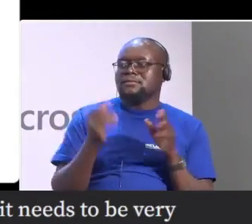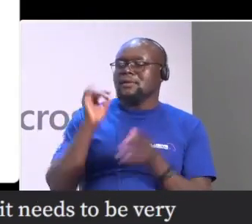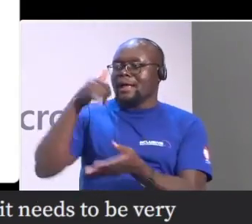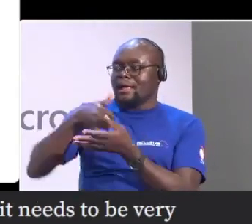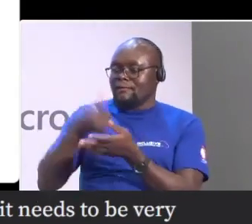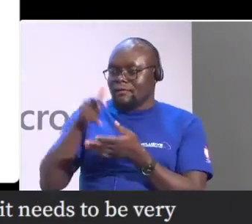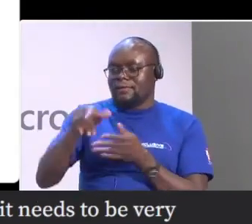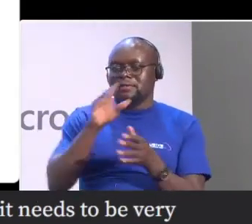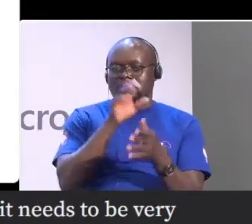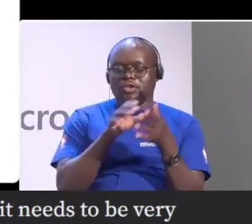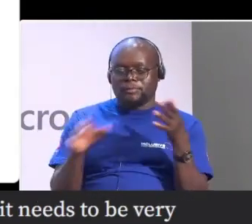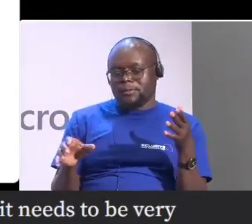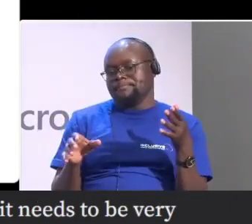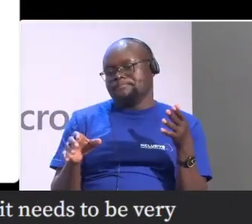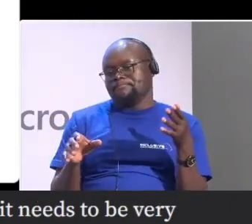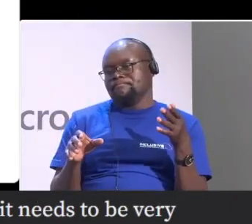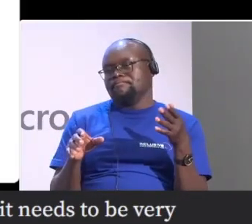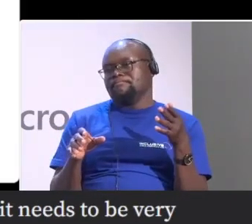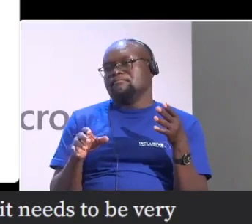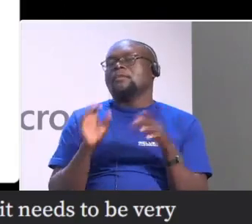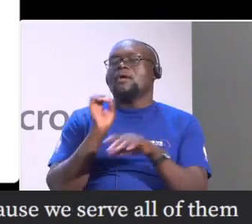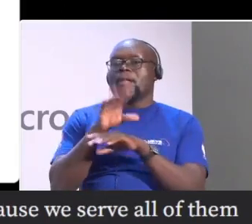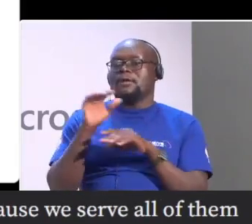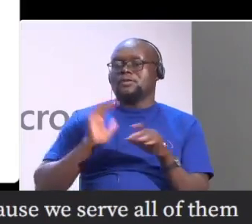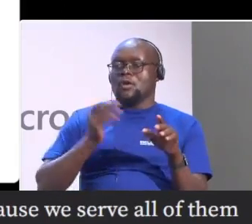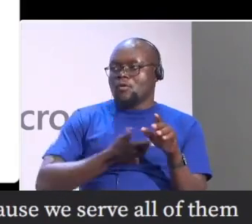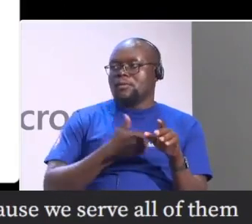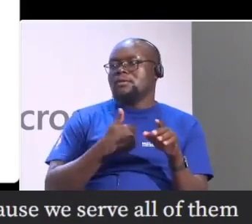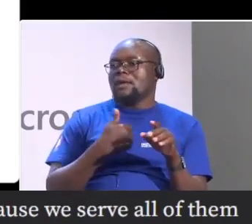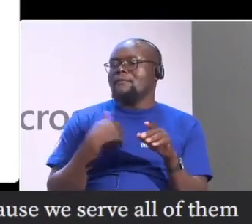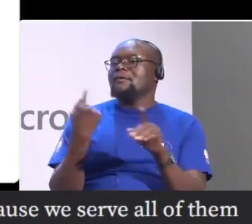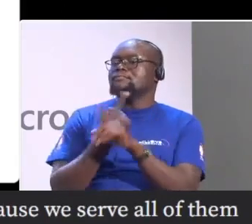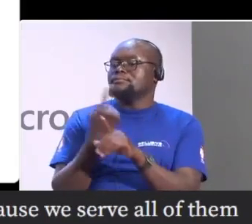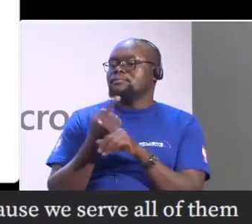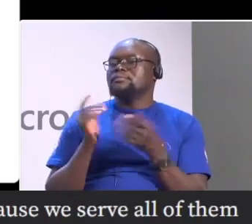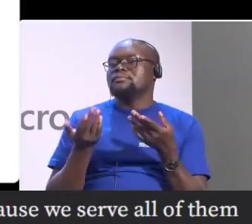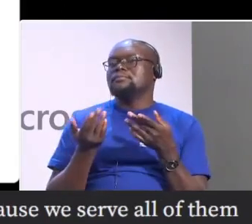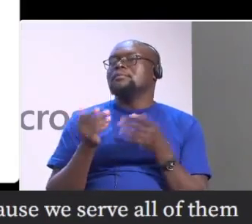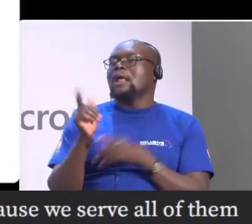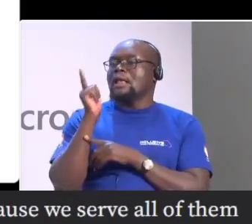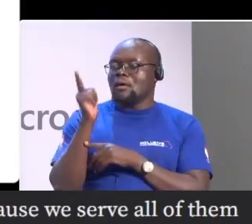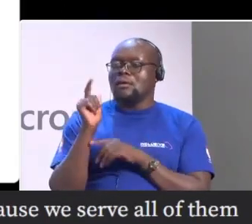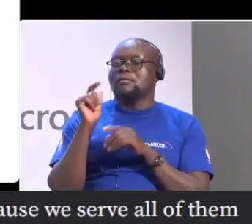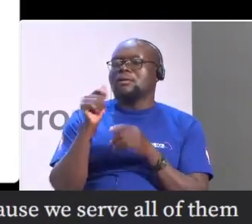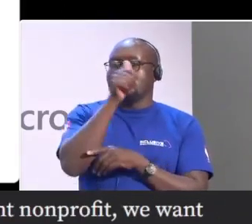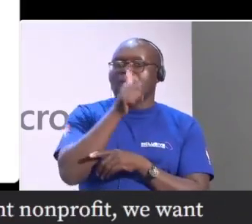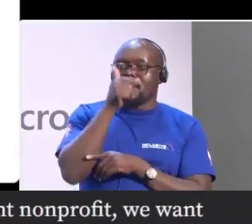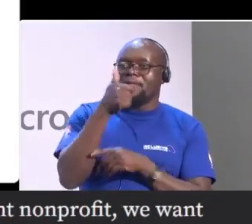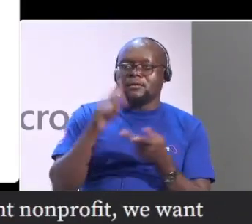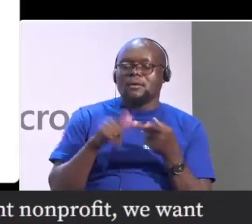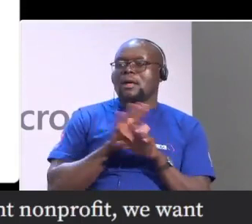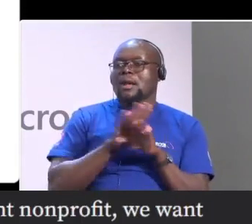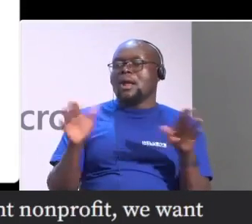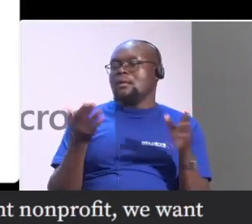involved in these chapter advisory committees. So you have a lead organization. That lead organization can be private, it can be a